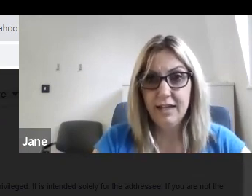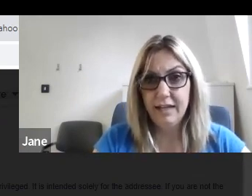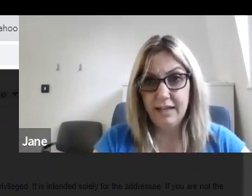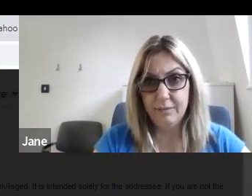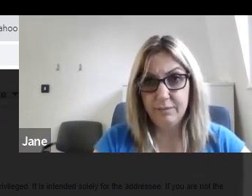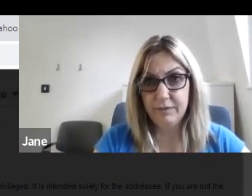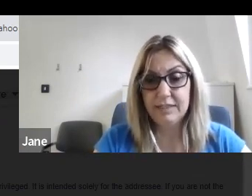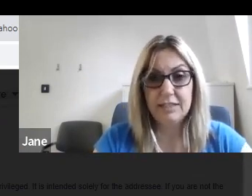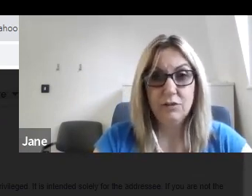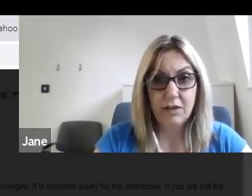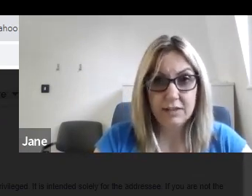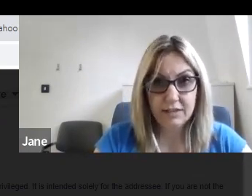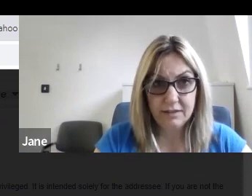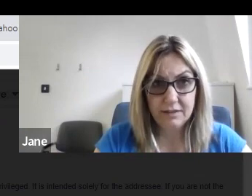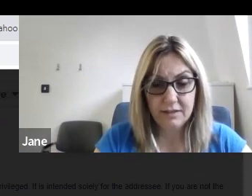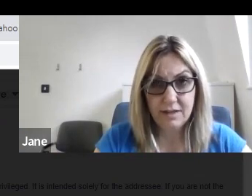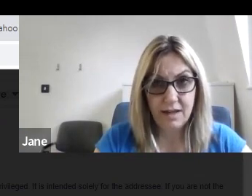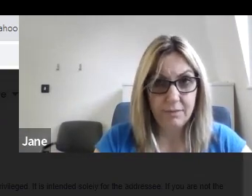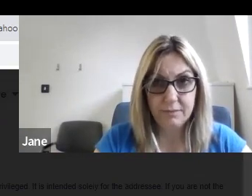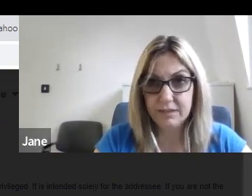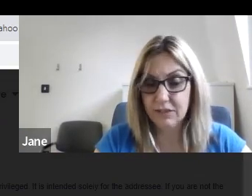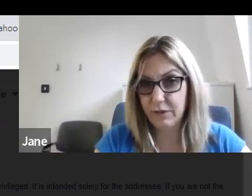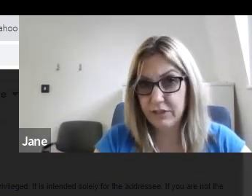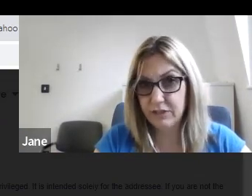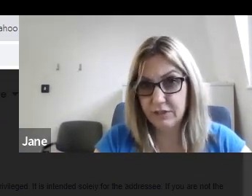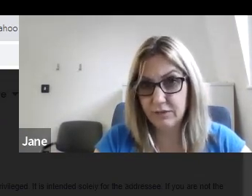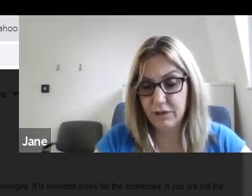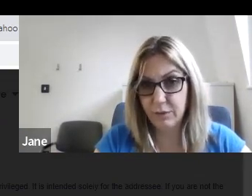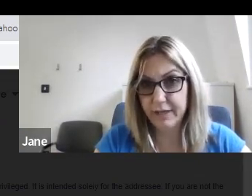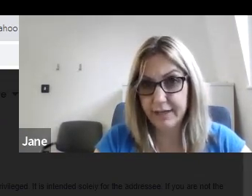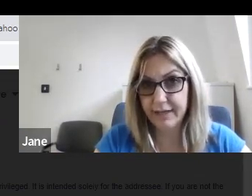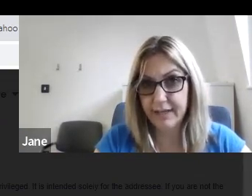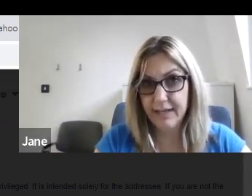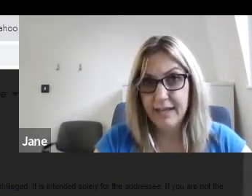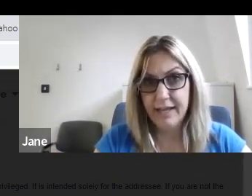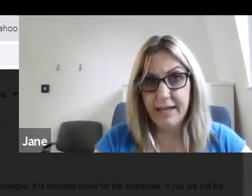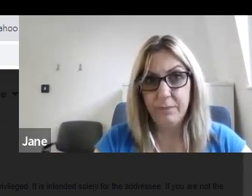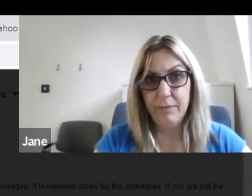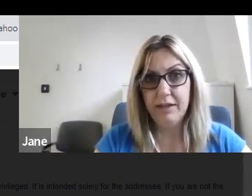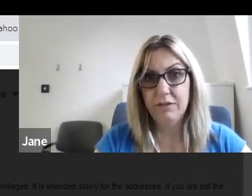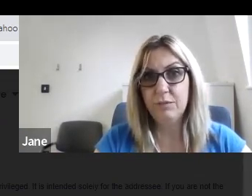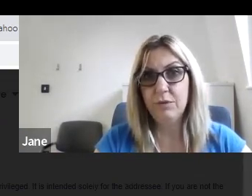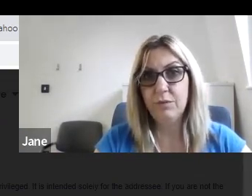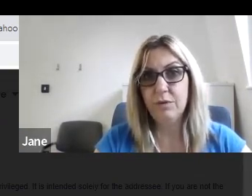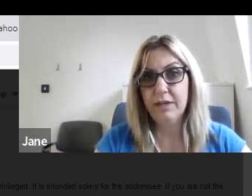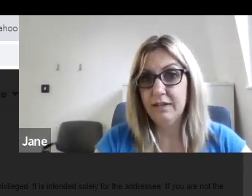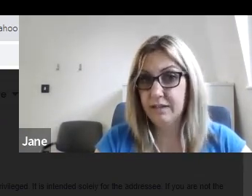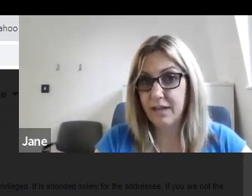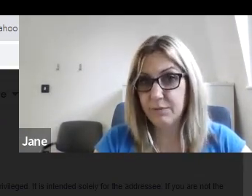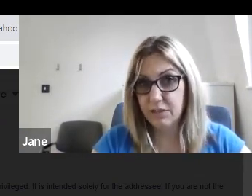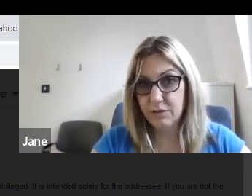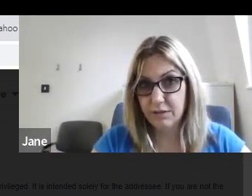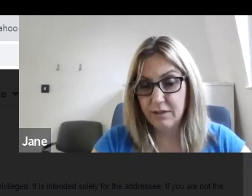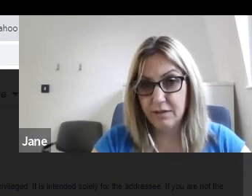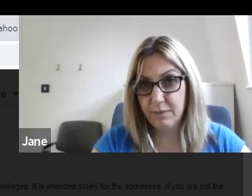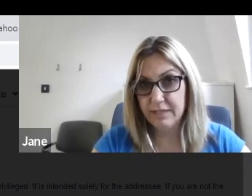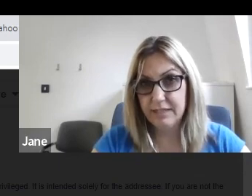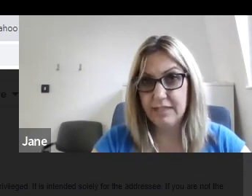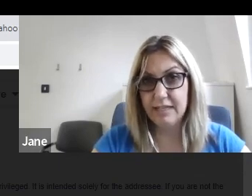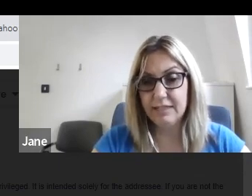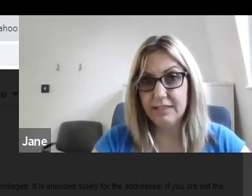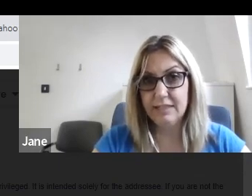overthinking, catastrophizing situations very quickly. And what we aim to do